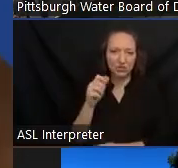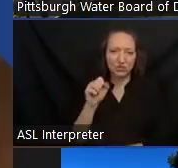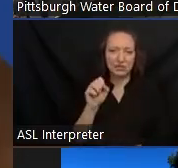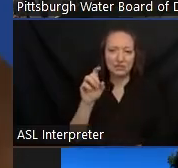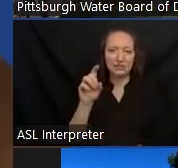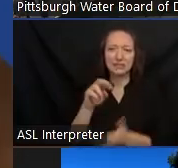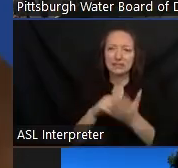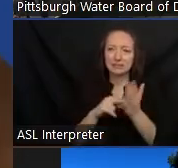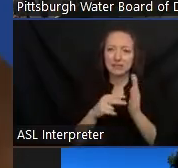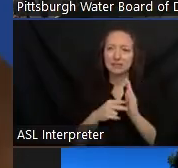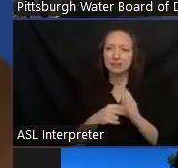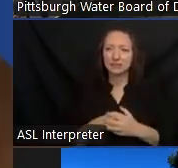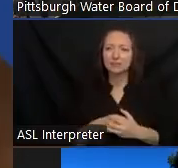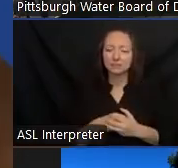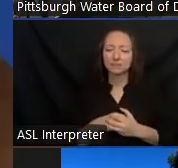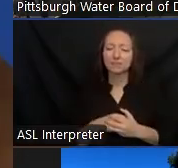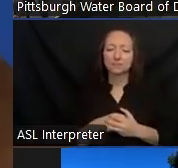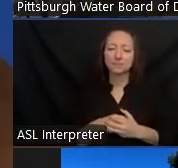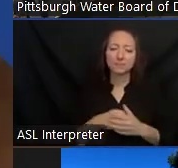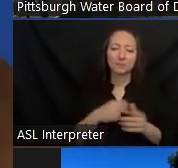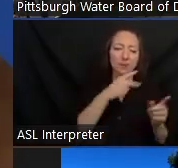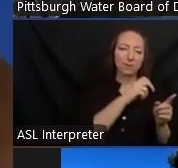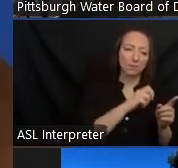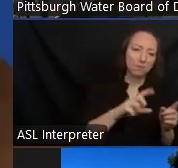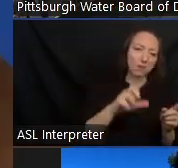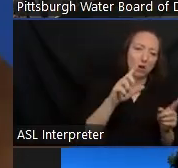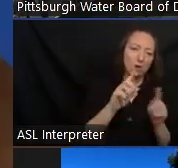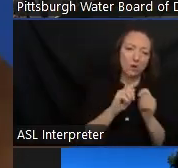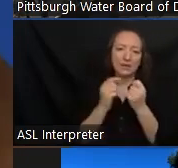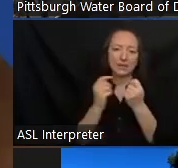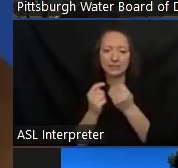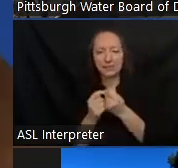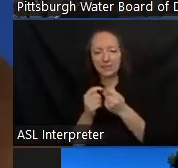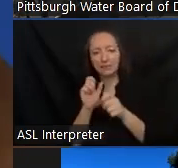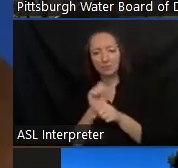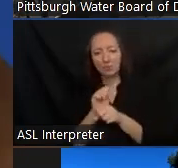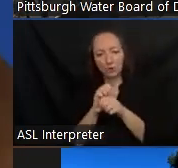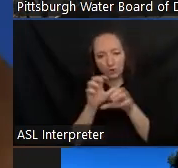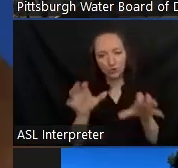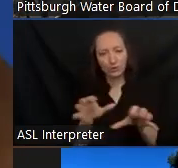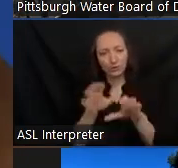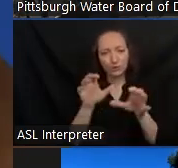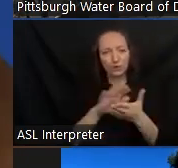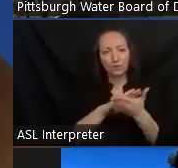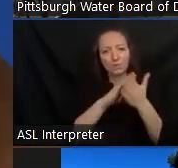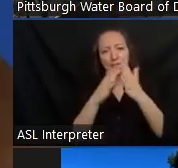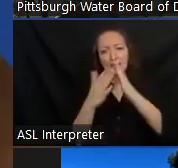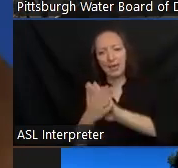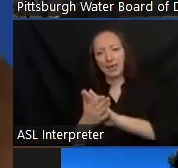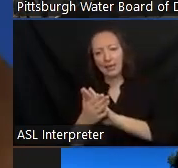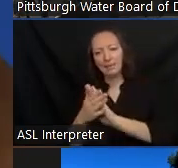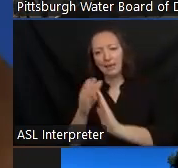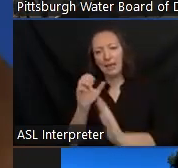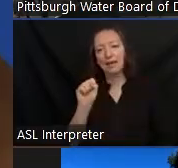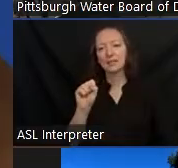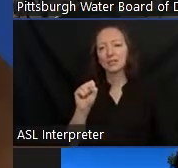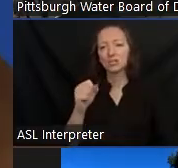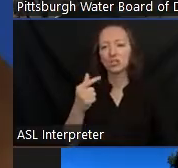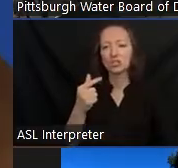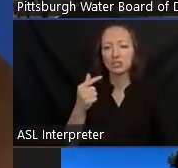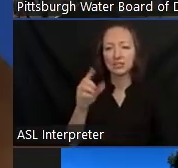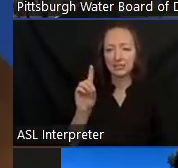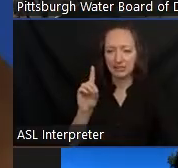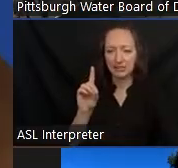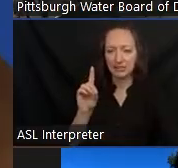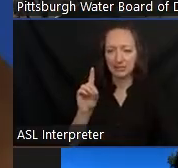kind of, through Paul and the team's efforts, got transformed to SGD, and Get became